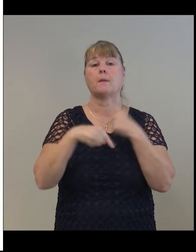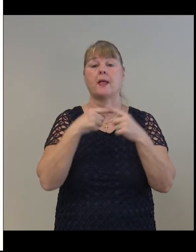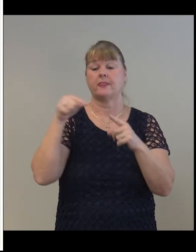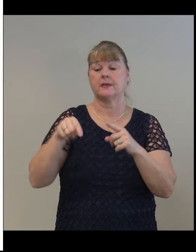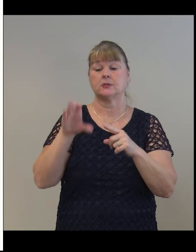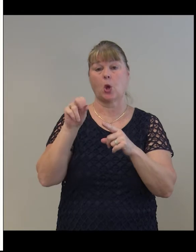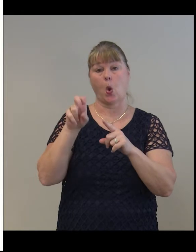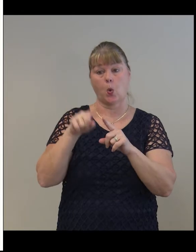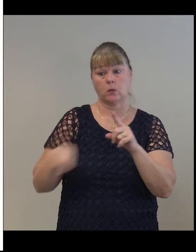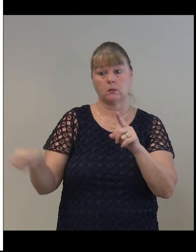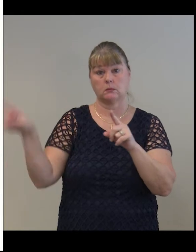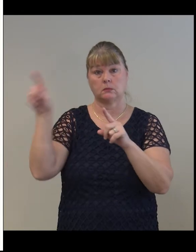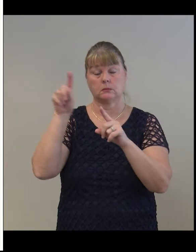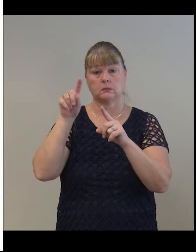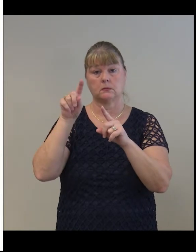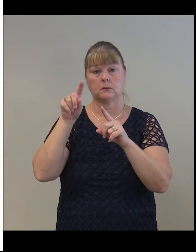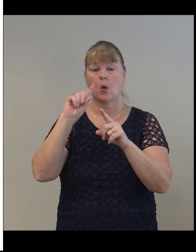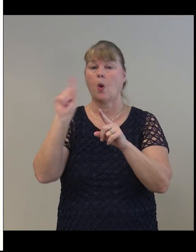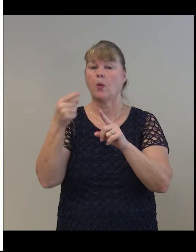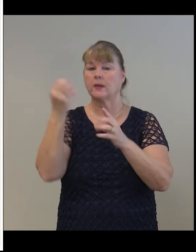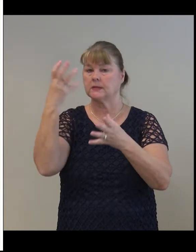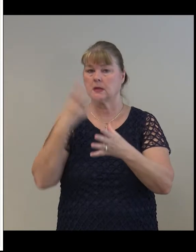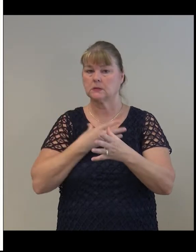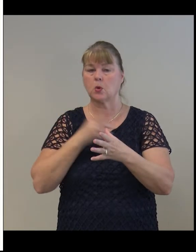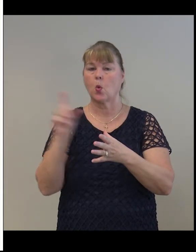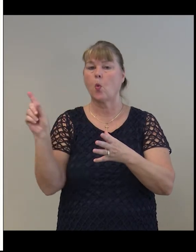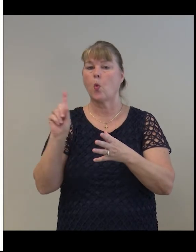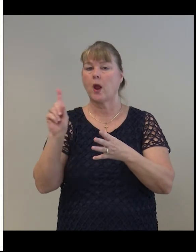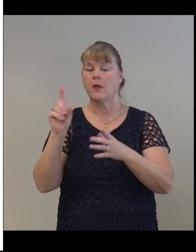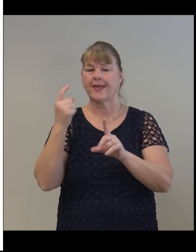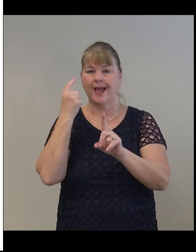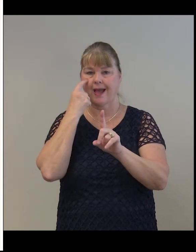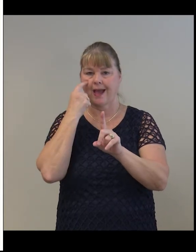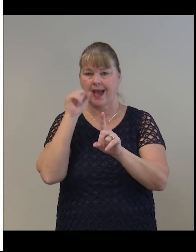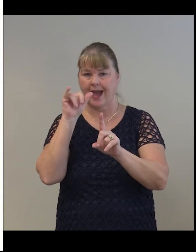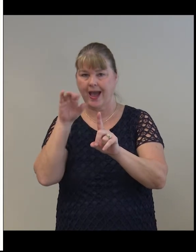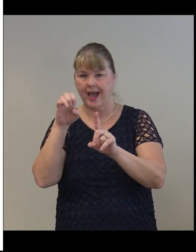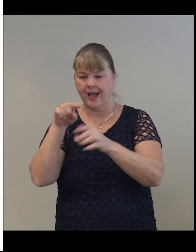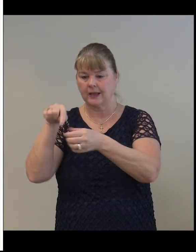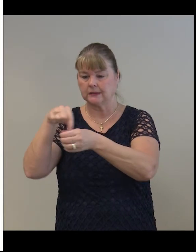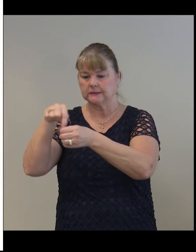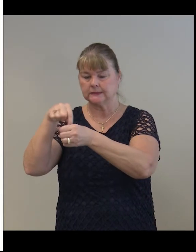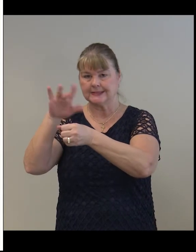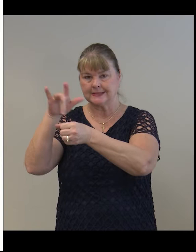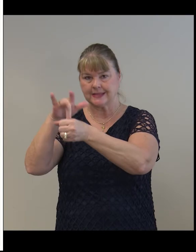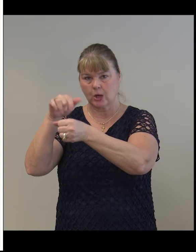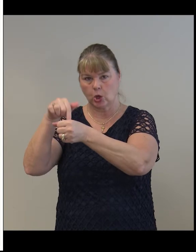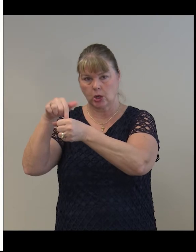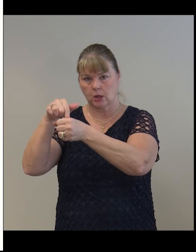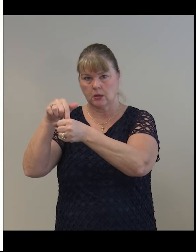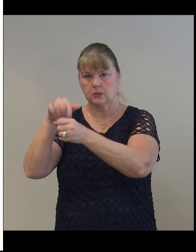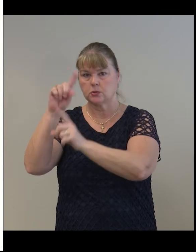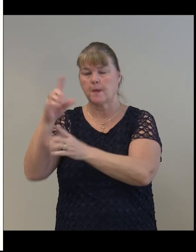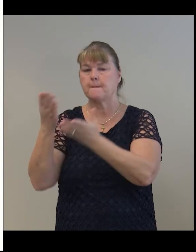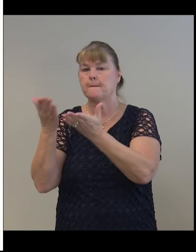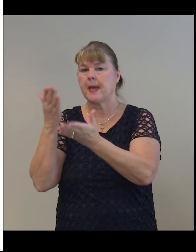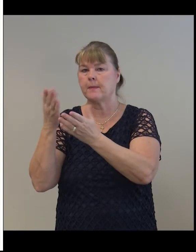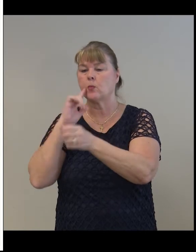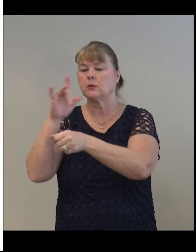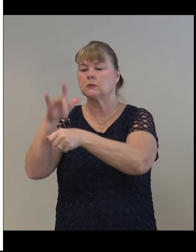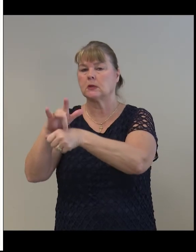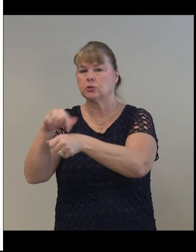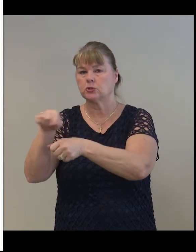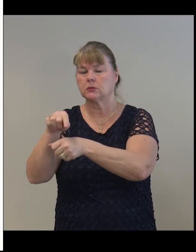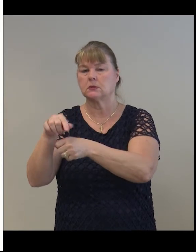about is that this cone only tells you where the eye of the storm or the center of the storm